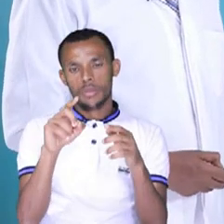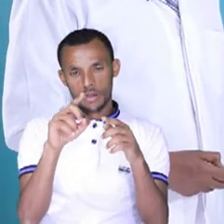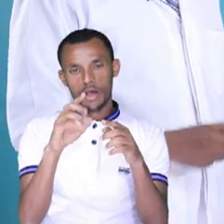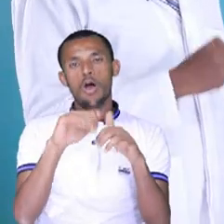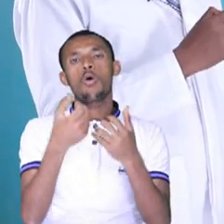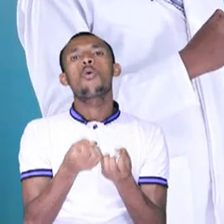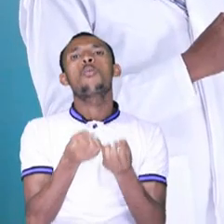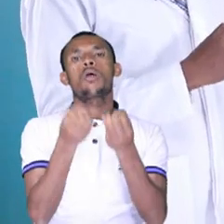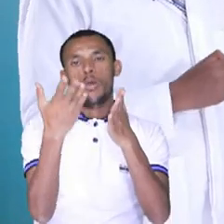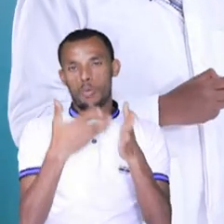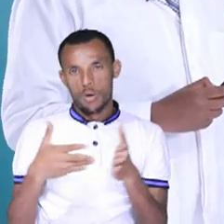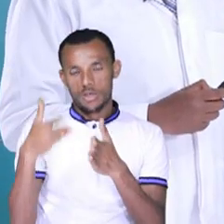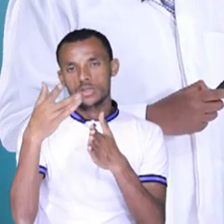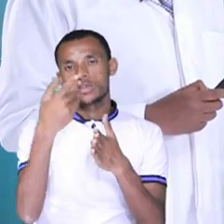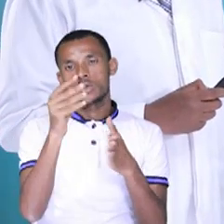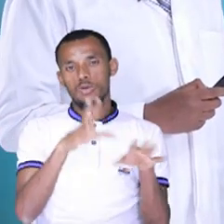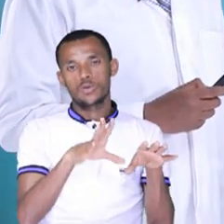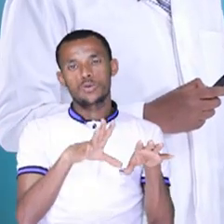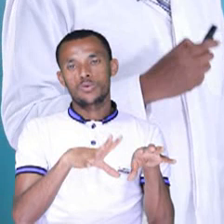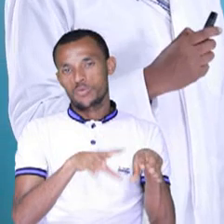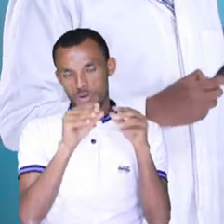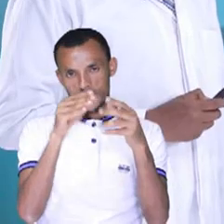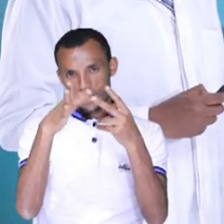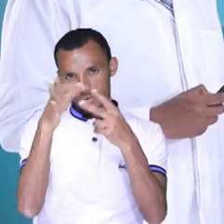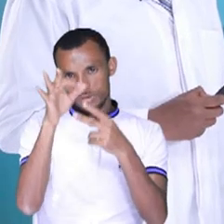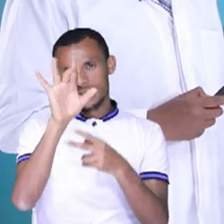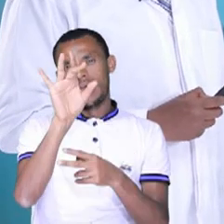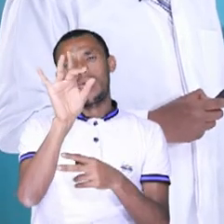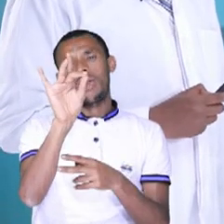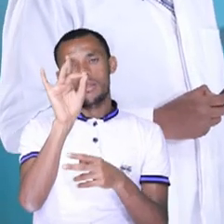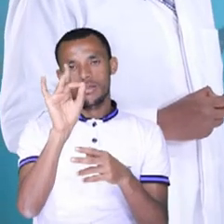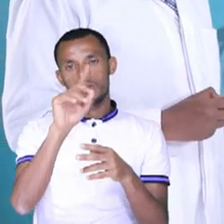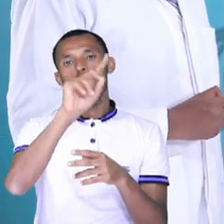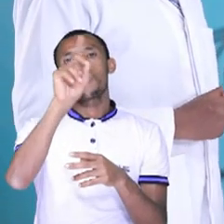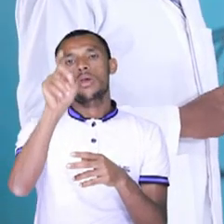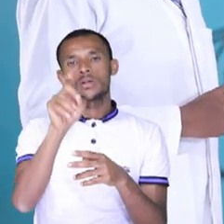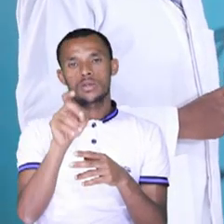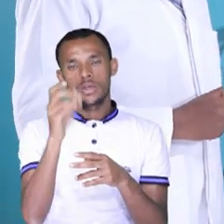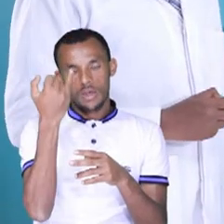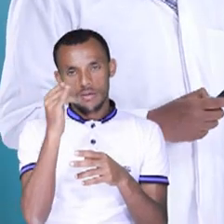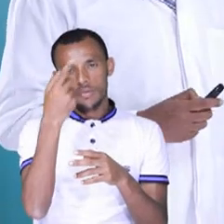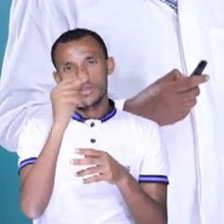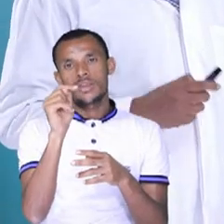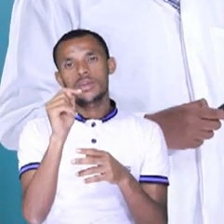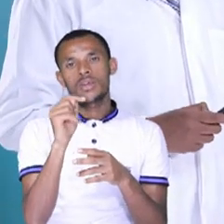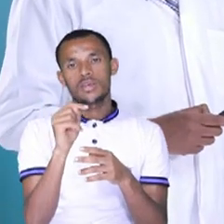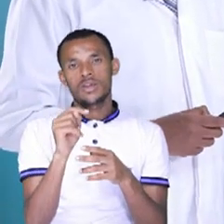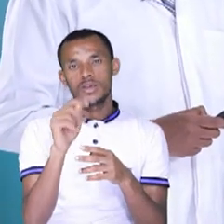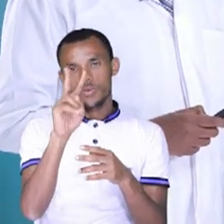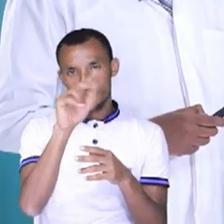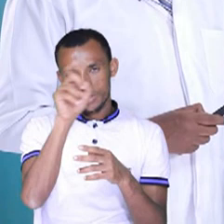a student choose 8 questions in all? 8 questions in all. If 2 questions are